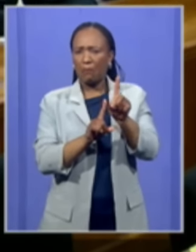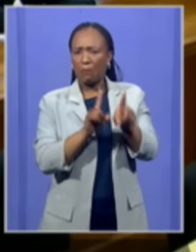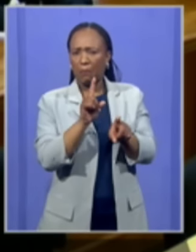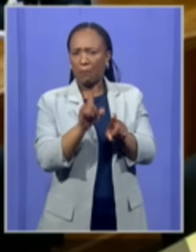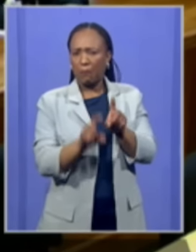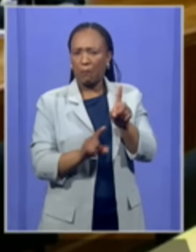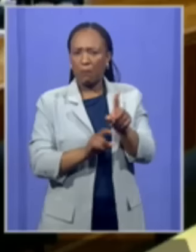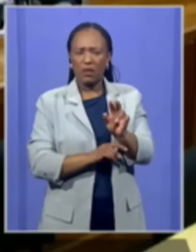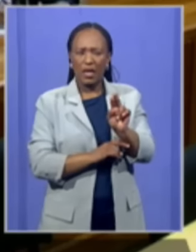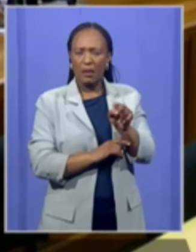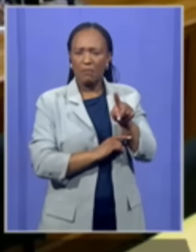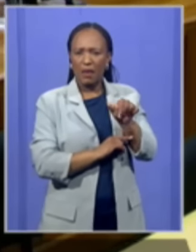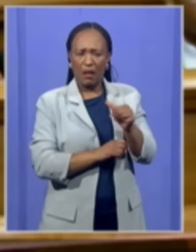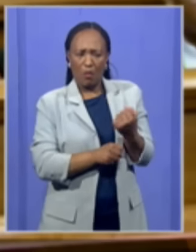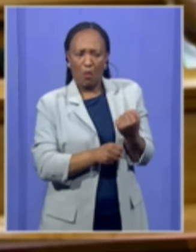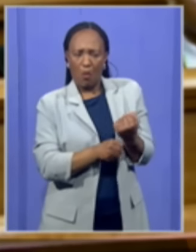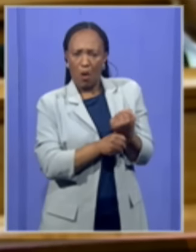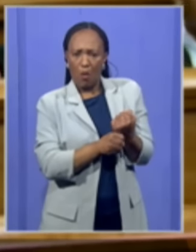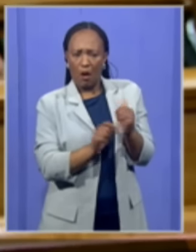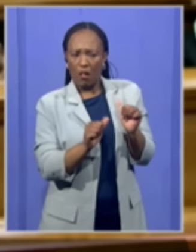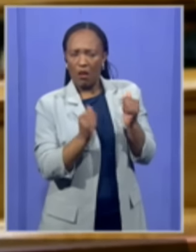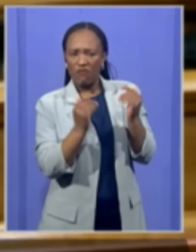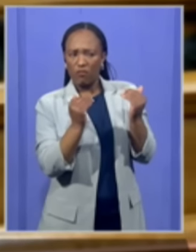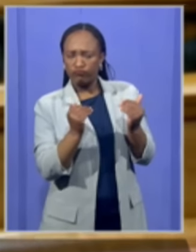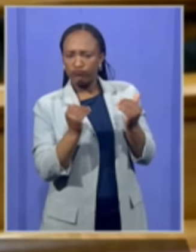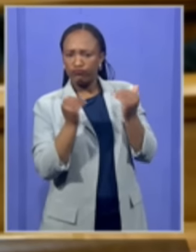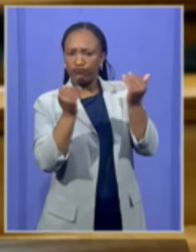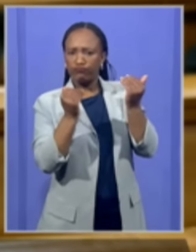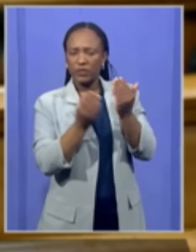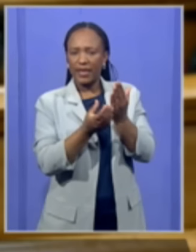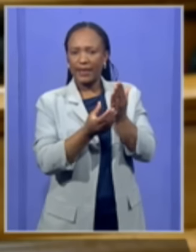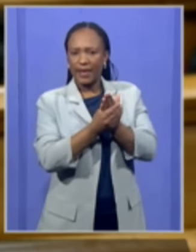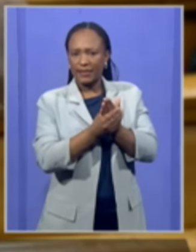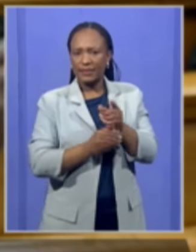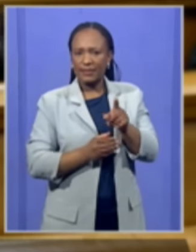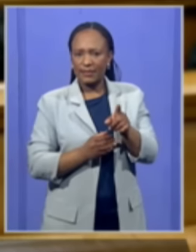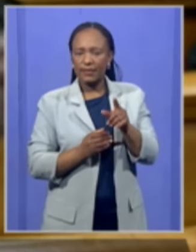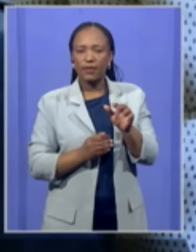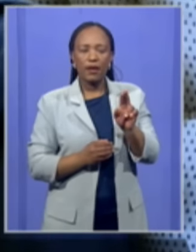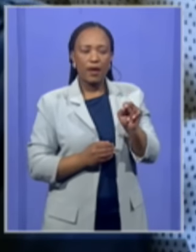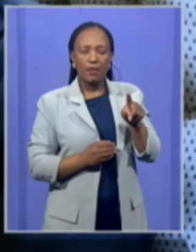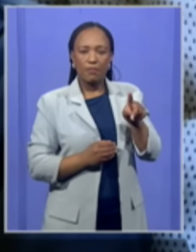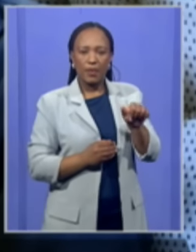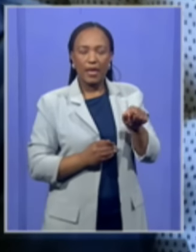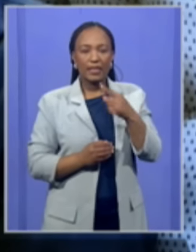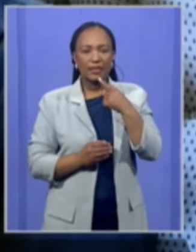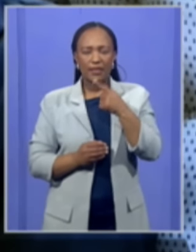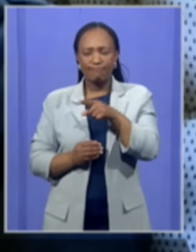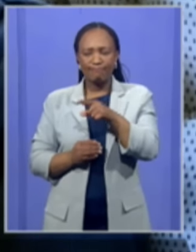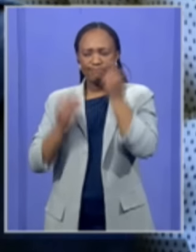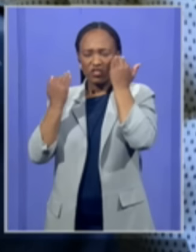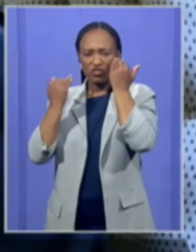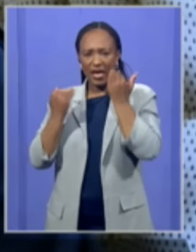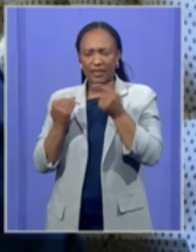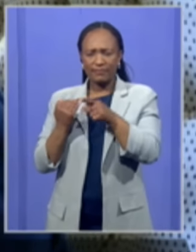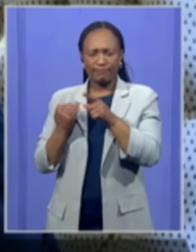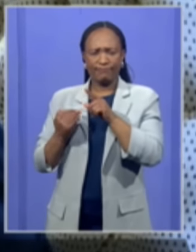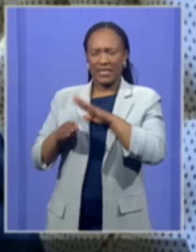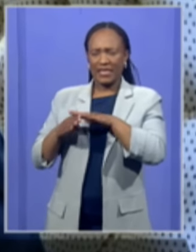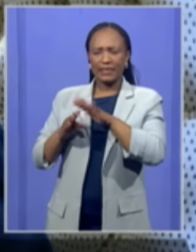bokgoni ba botjhotjhisi ba ho sebetsana le dinyewe tsa maemo a hodimo. Botjhotjhisi bo batla hore moahlodi a hlakise mabaka a hae a ho se